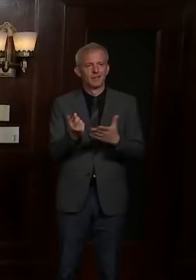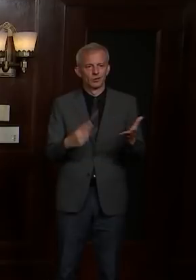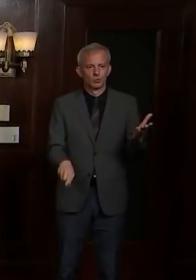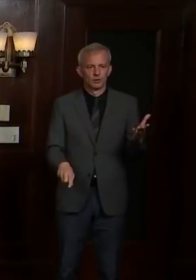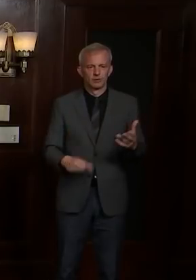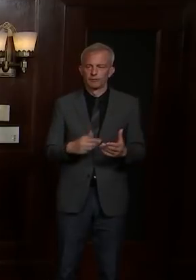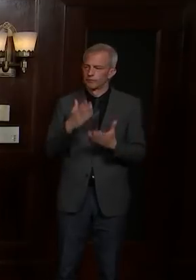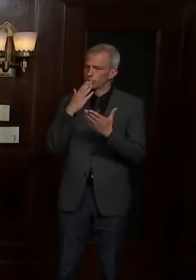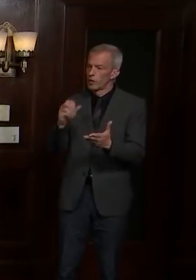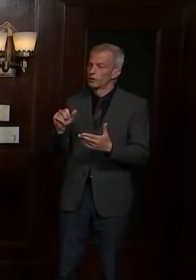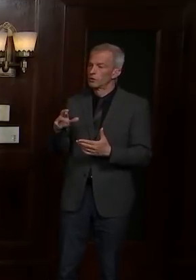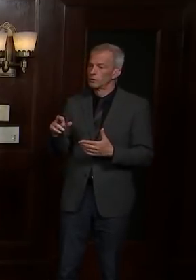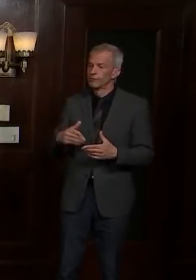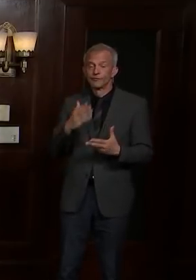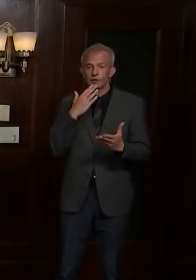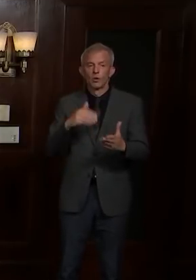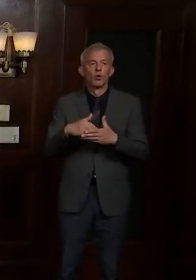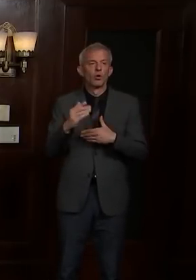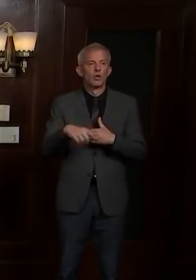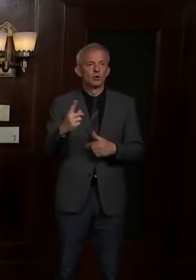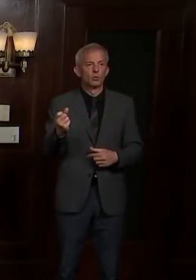sir. Thank you. Next question.